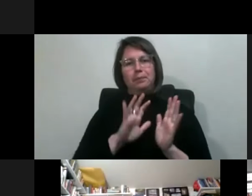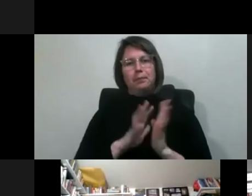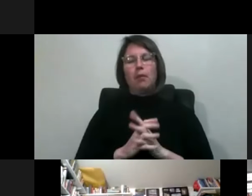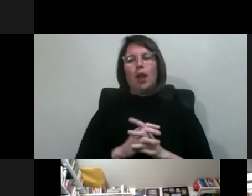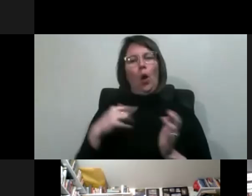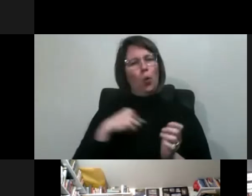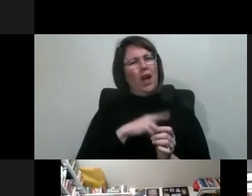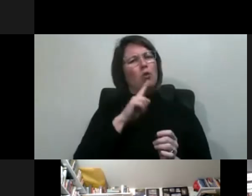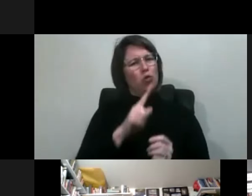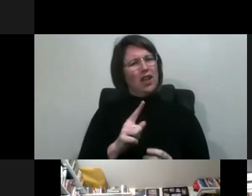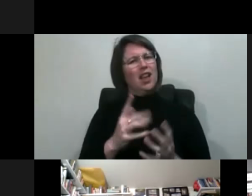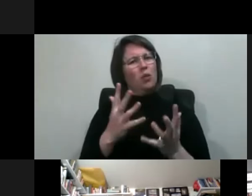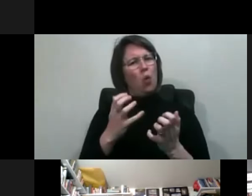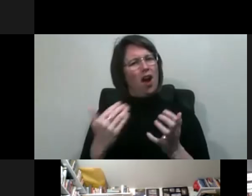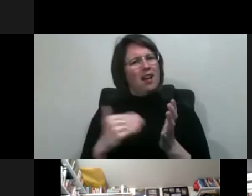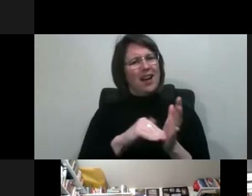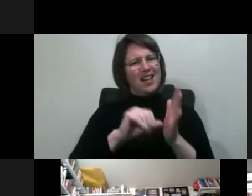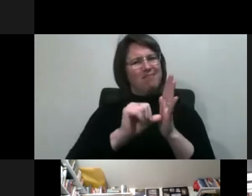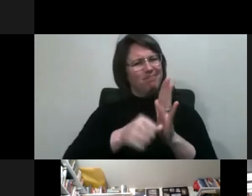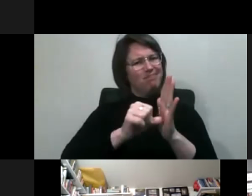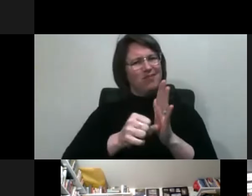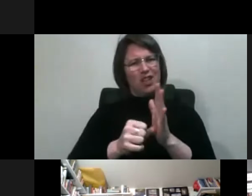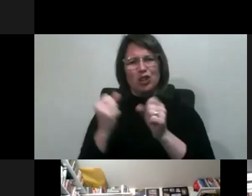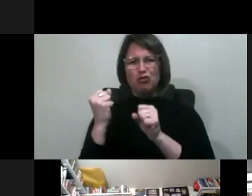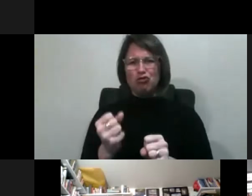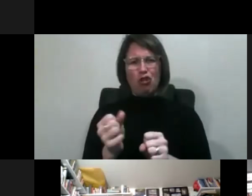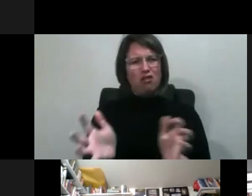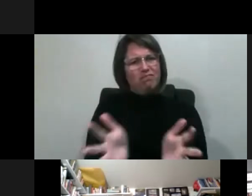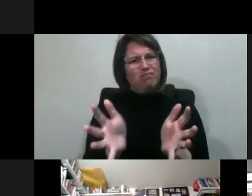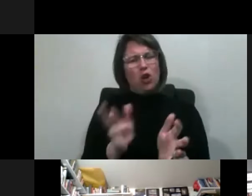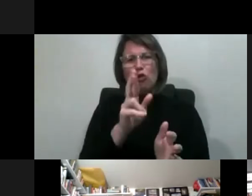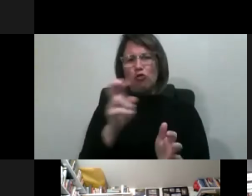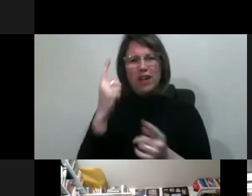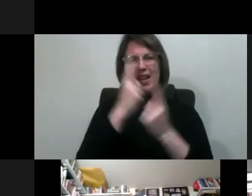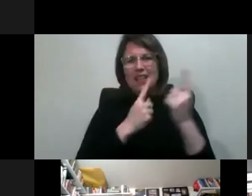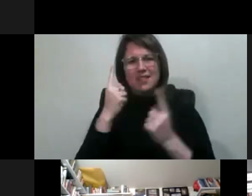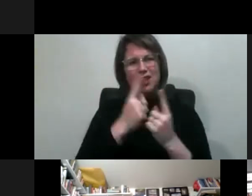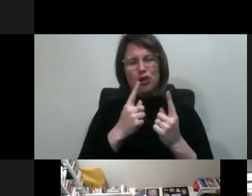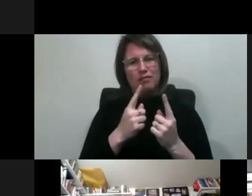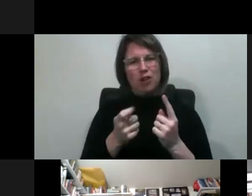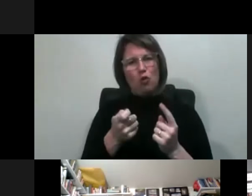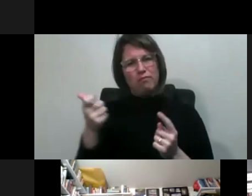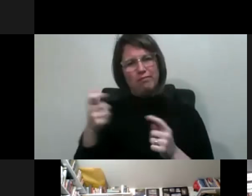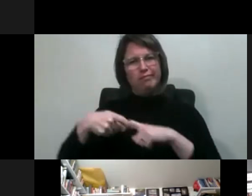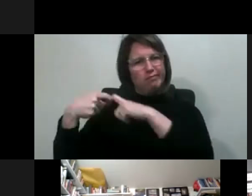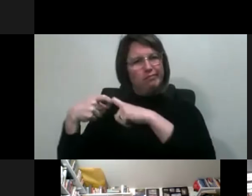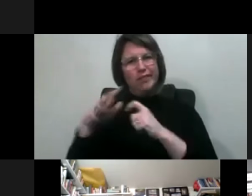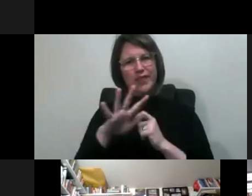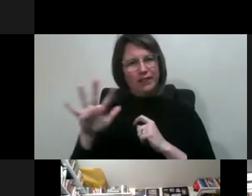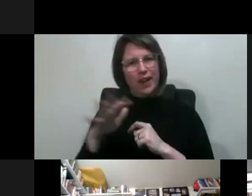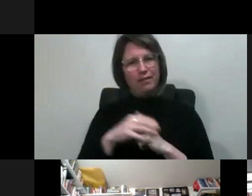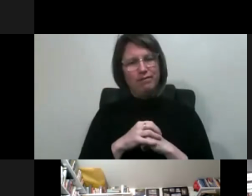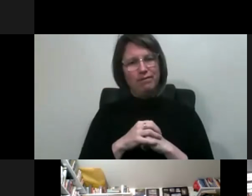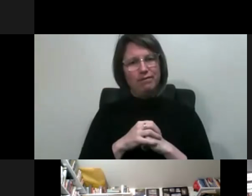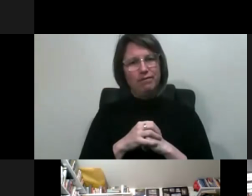we really would like to, again, strongly urge reconsidering eliminating the 55. And I